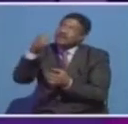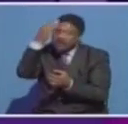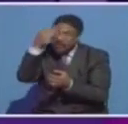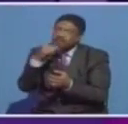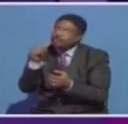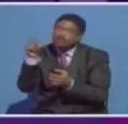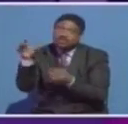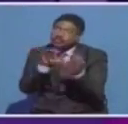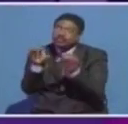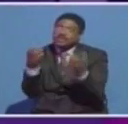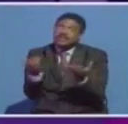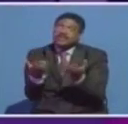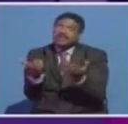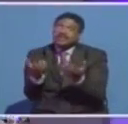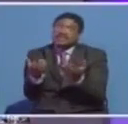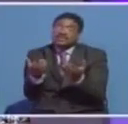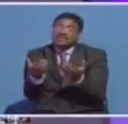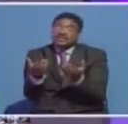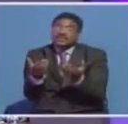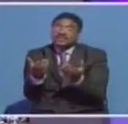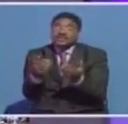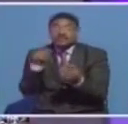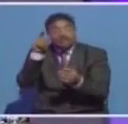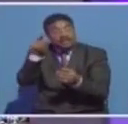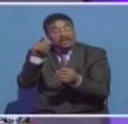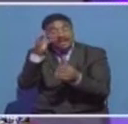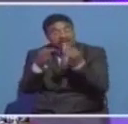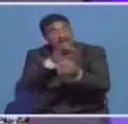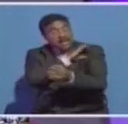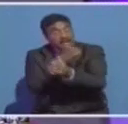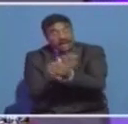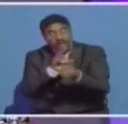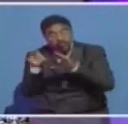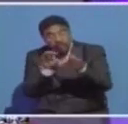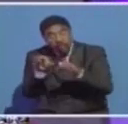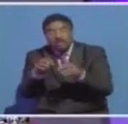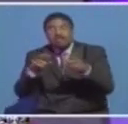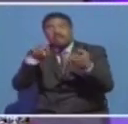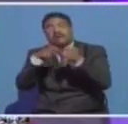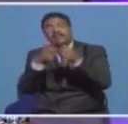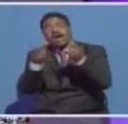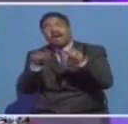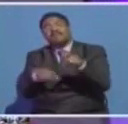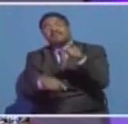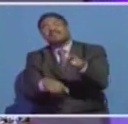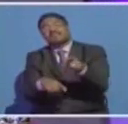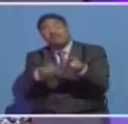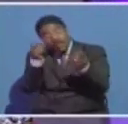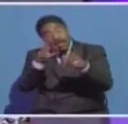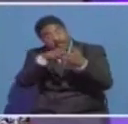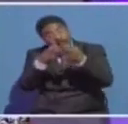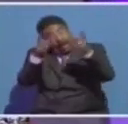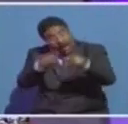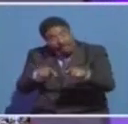and the pronouncement. Well, in driving our energy, casualties will come. Again, when casualties come, it becomes another issue on the floor